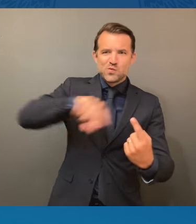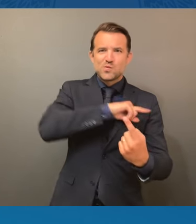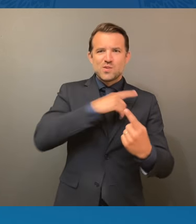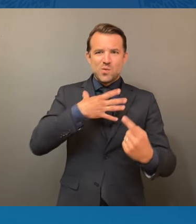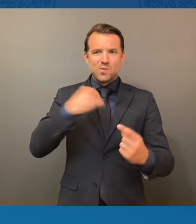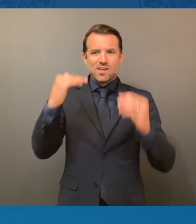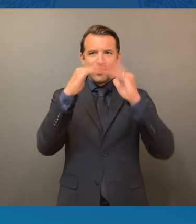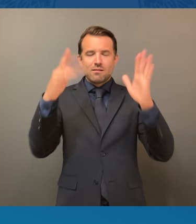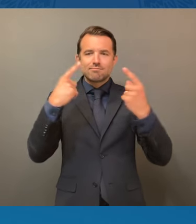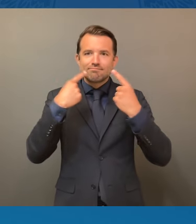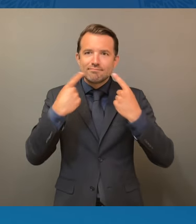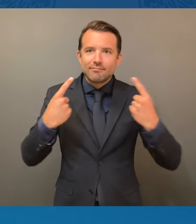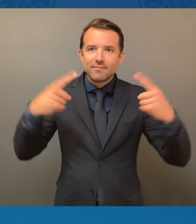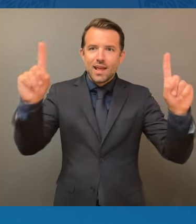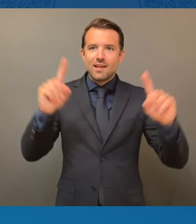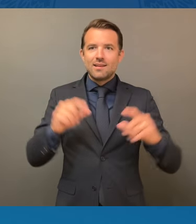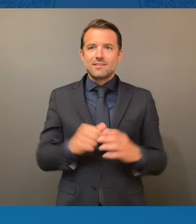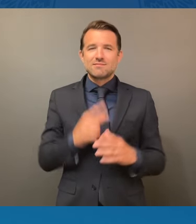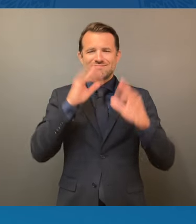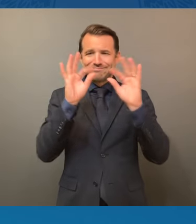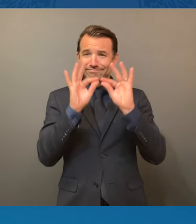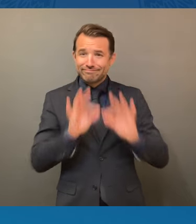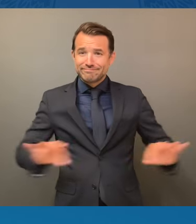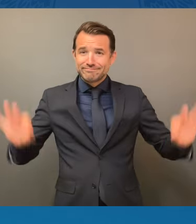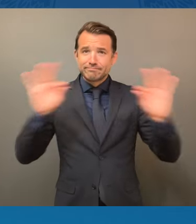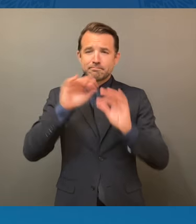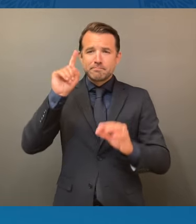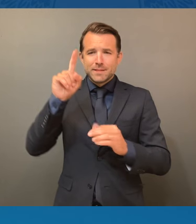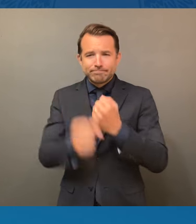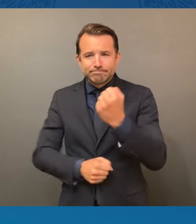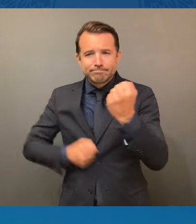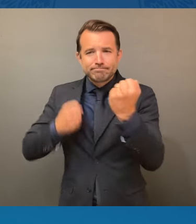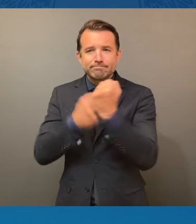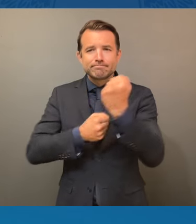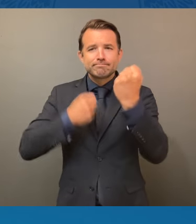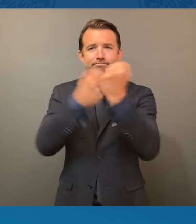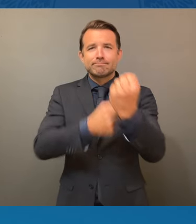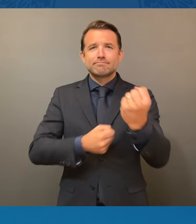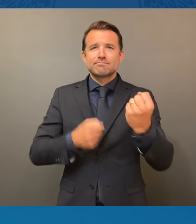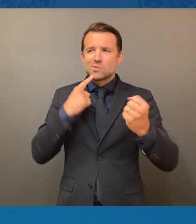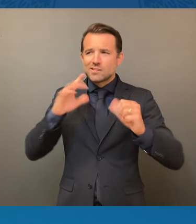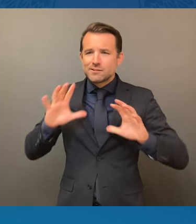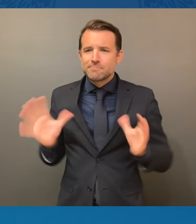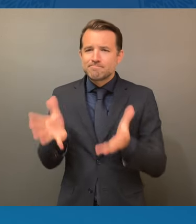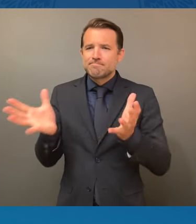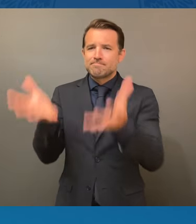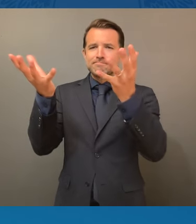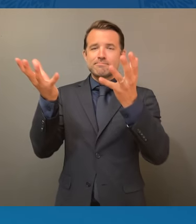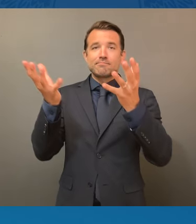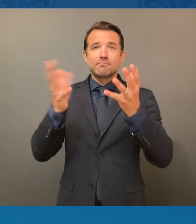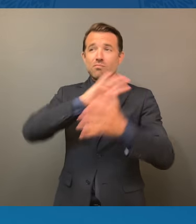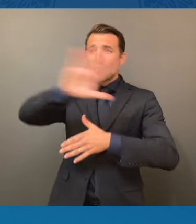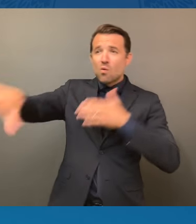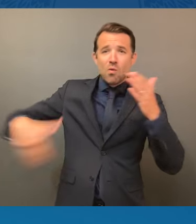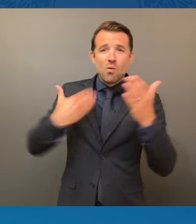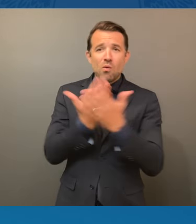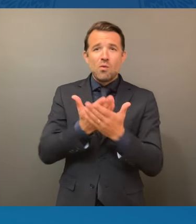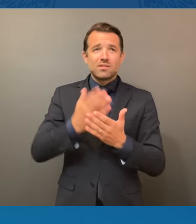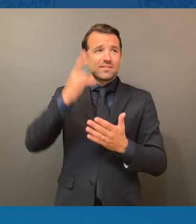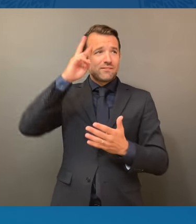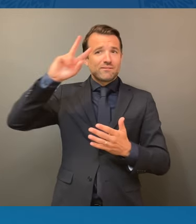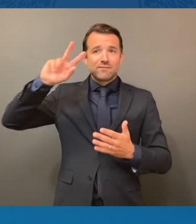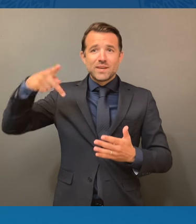imperative that we support her and uplift her. All of the progress she has made and continues to make for our